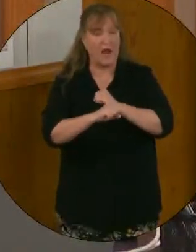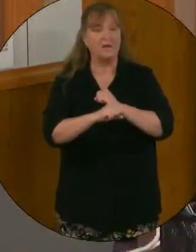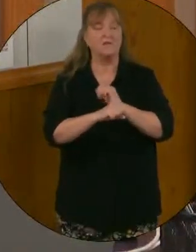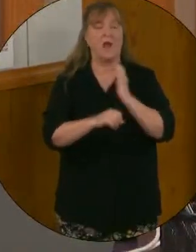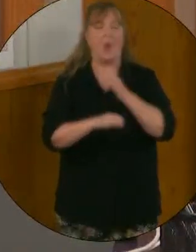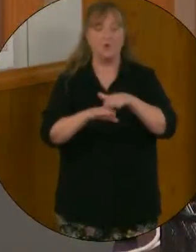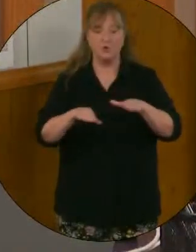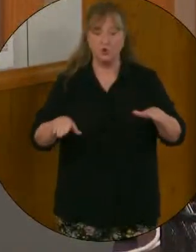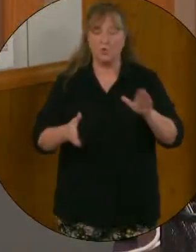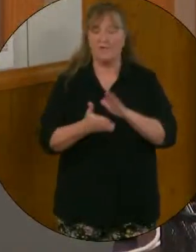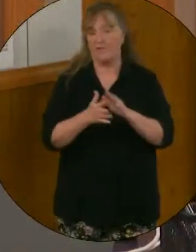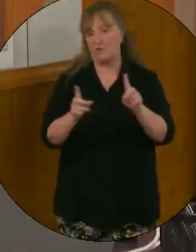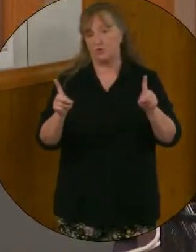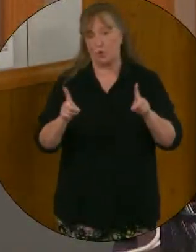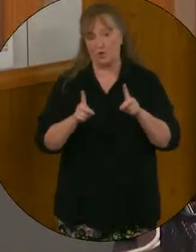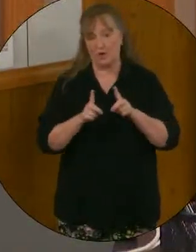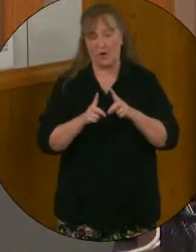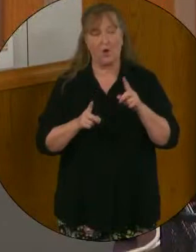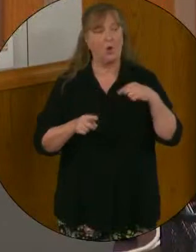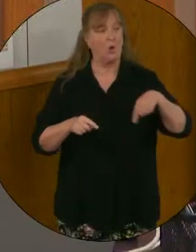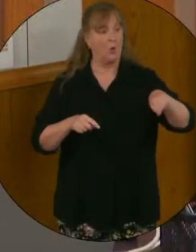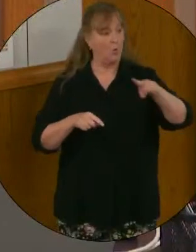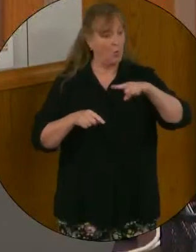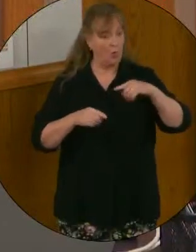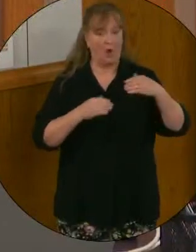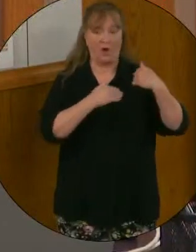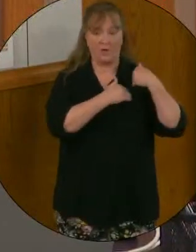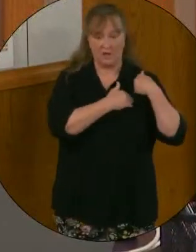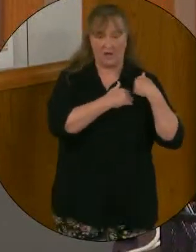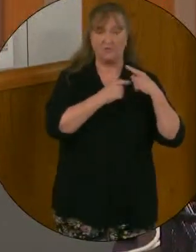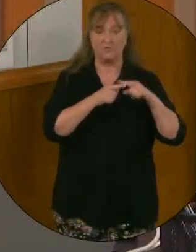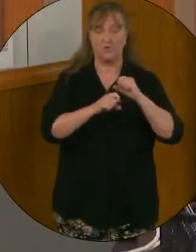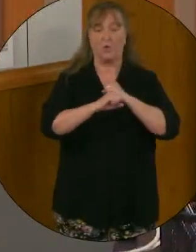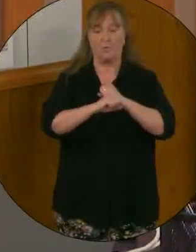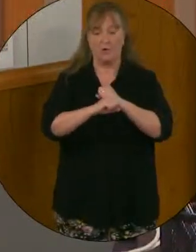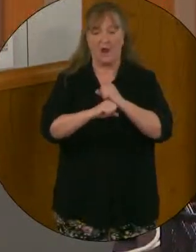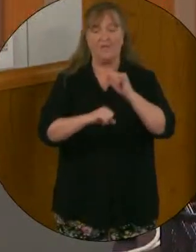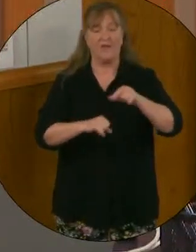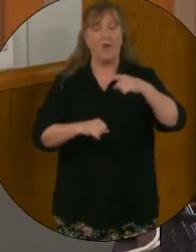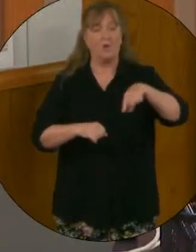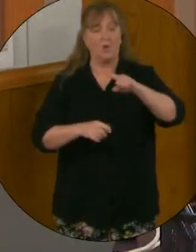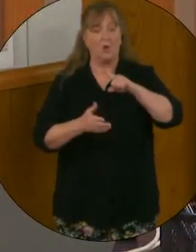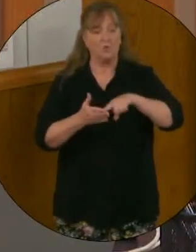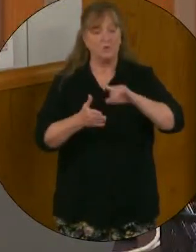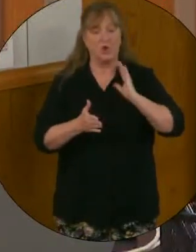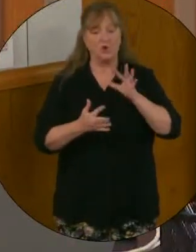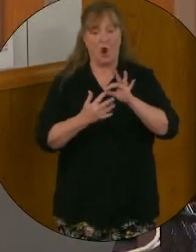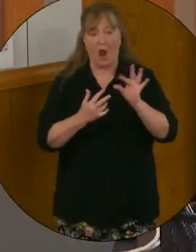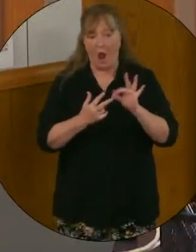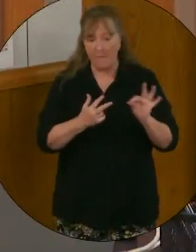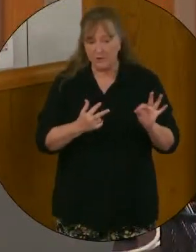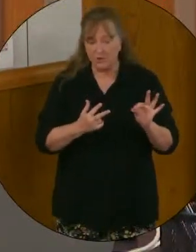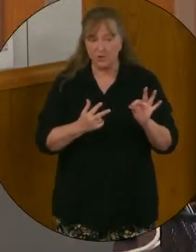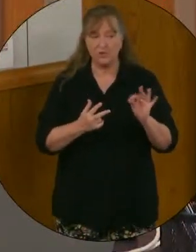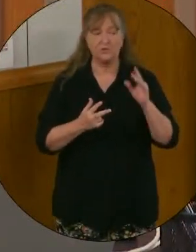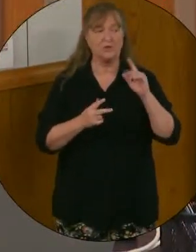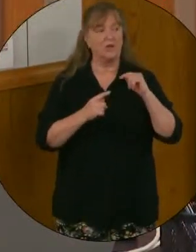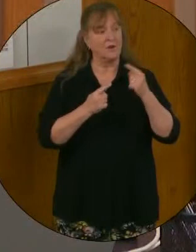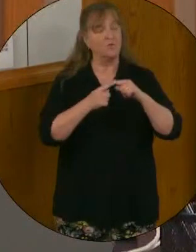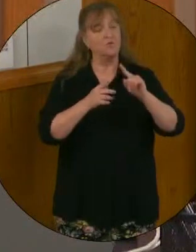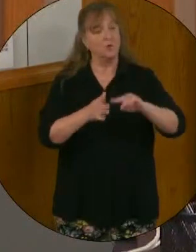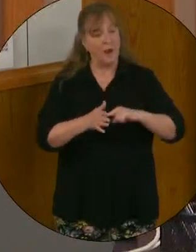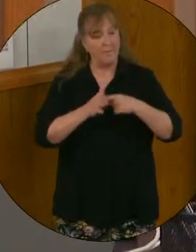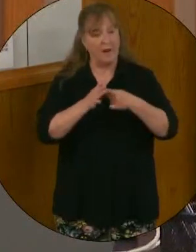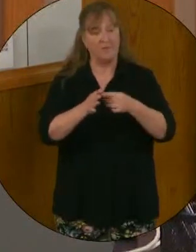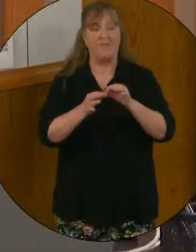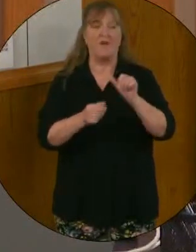the children of our school district, which we are entrusted to protect, that we research our options as it pertains to the implementation